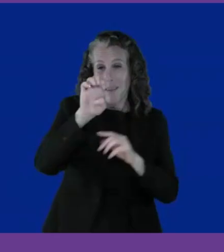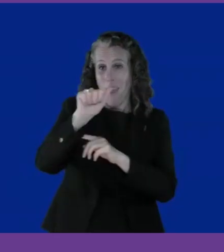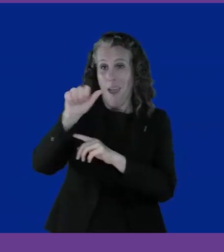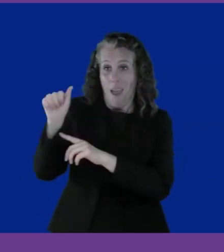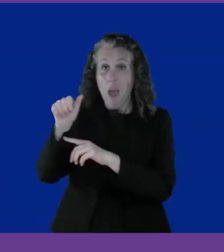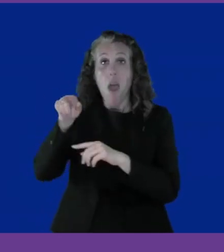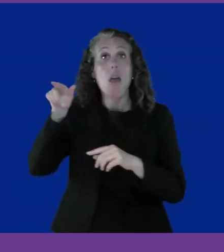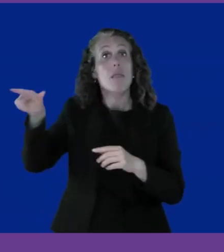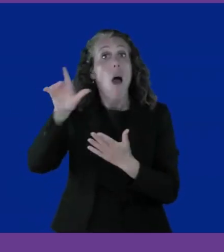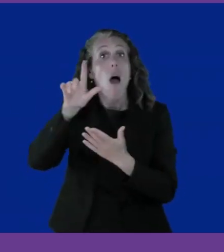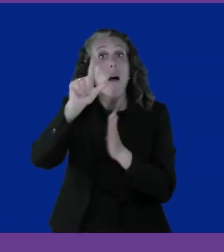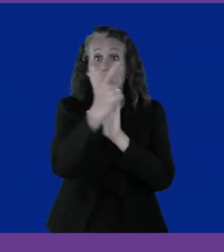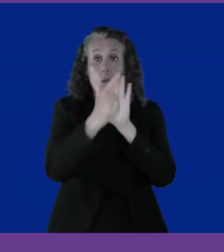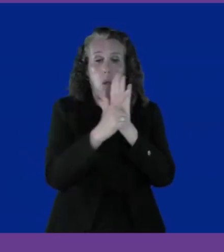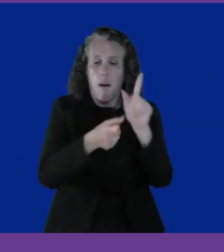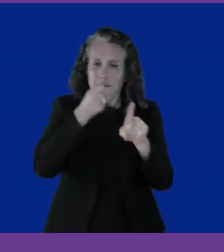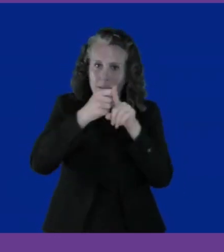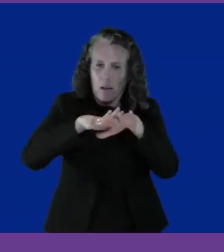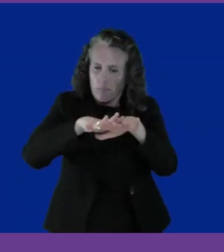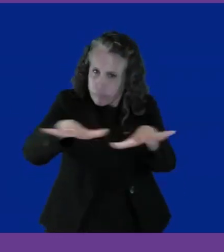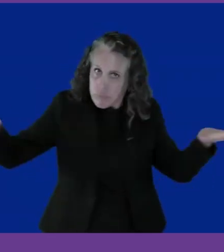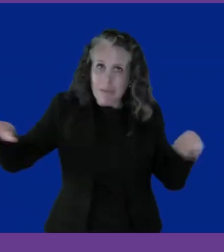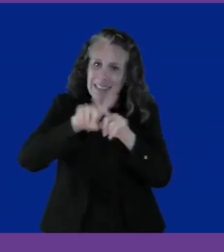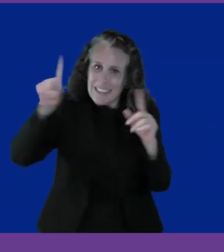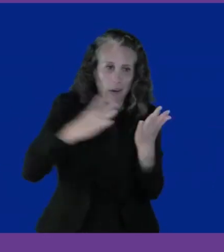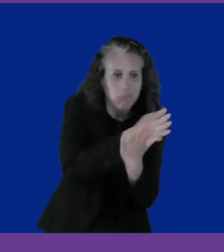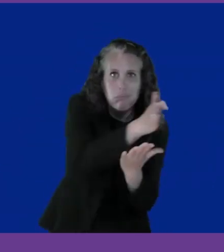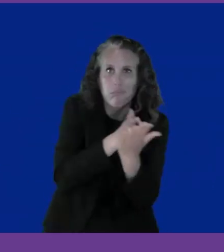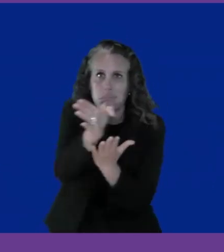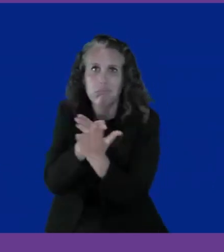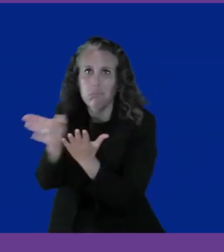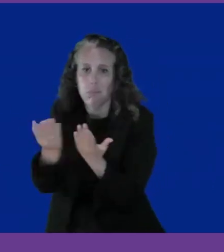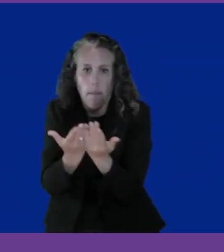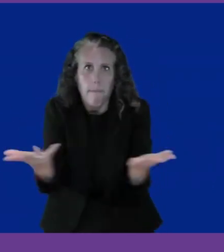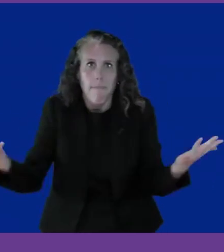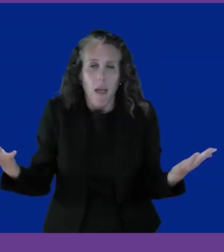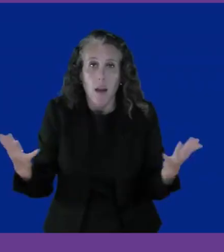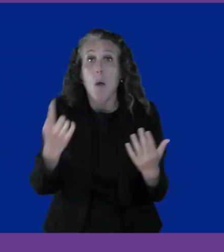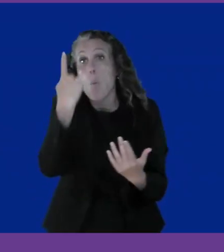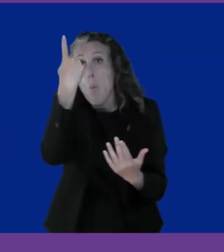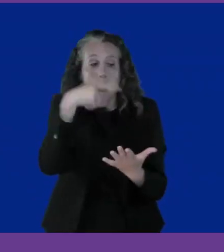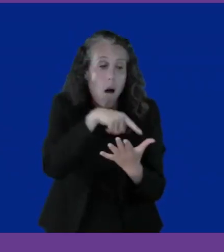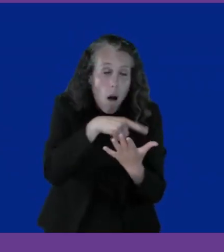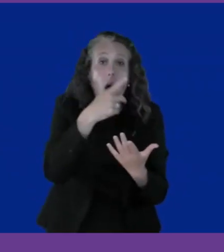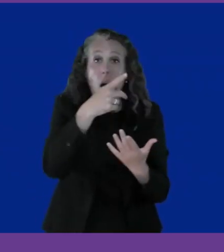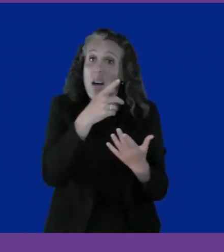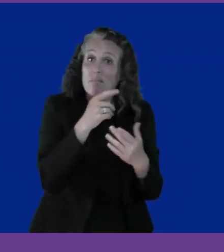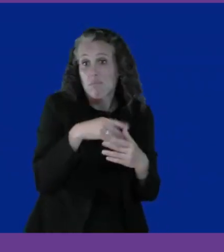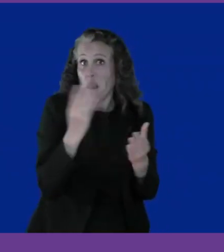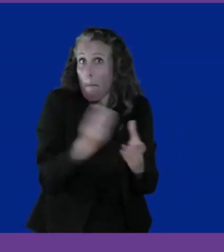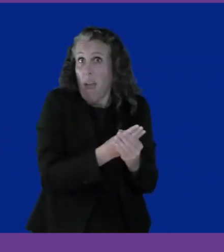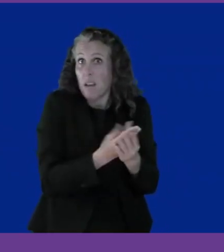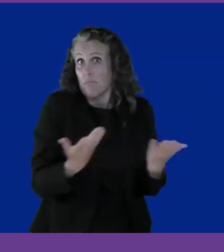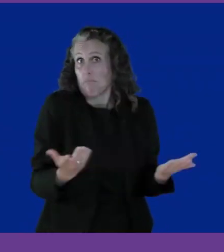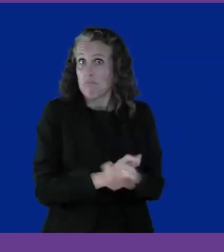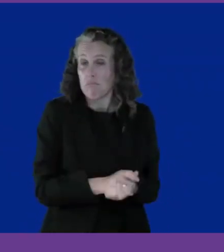legislation that contains requirements for several products and services, one of them being consumer banking services.